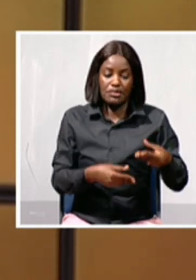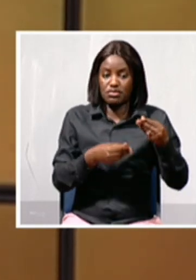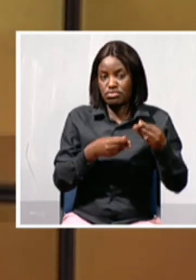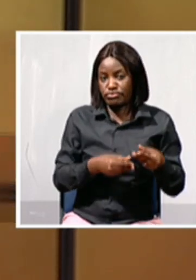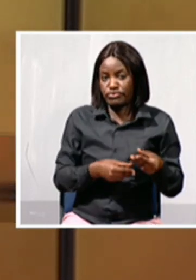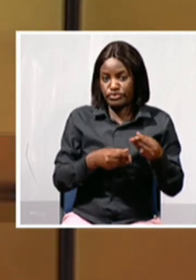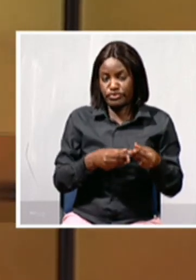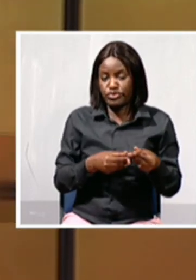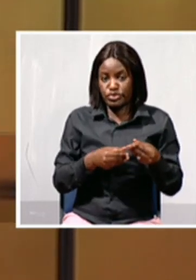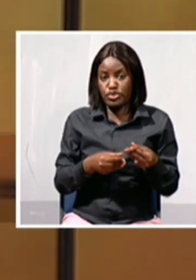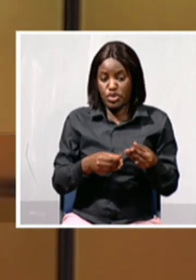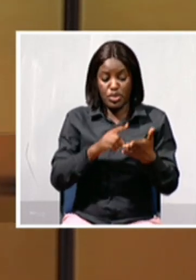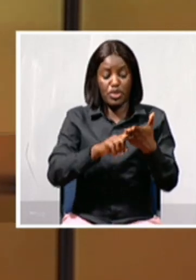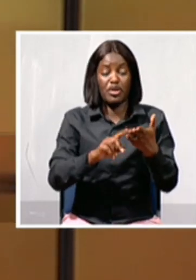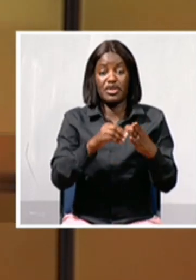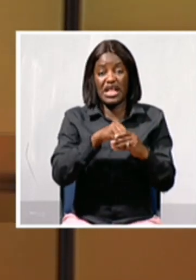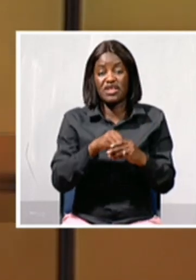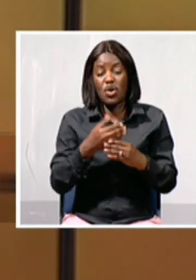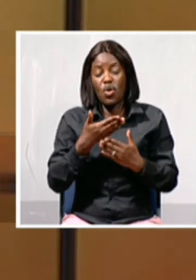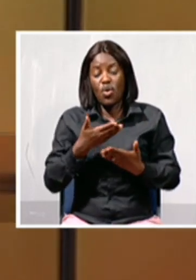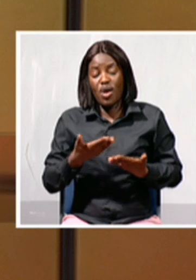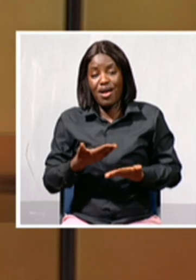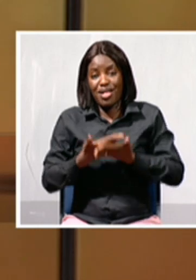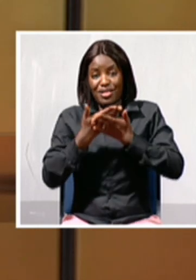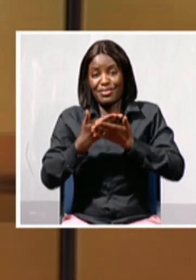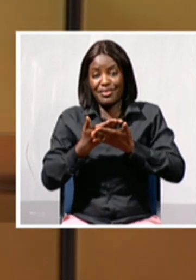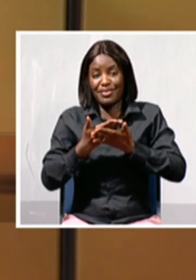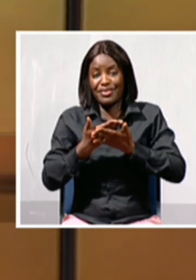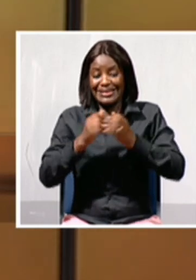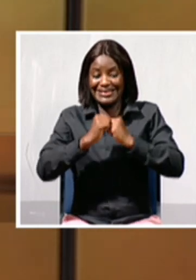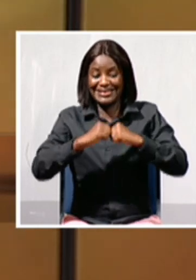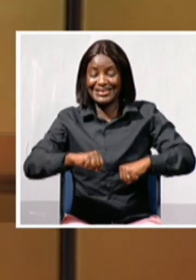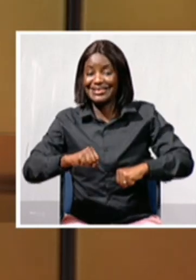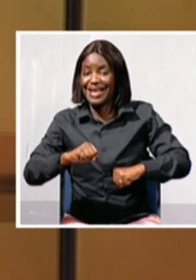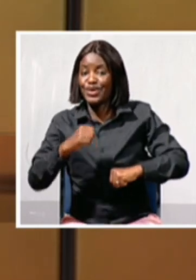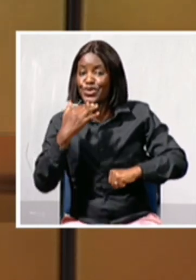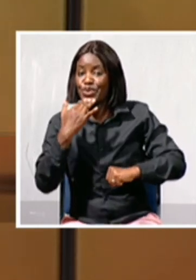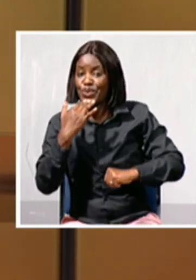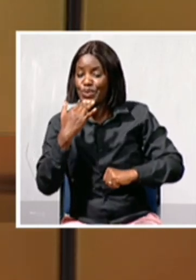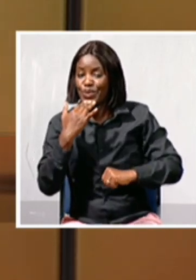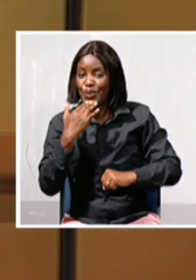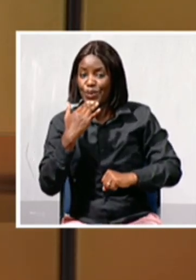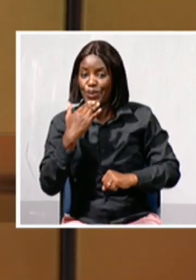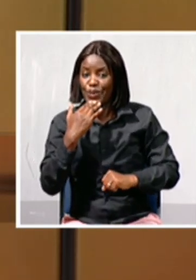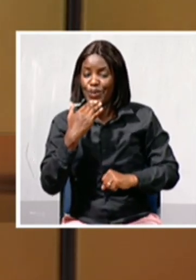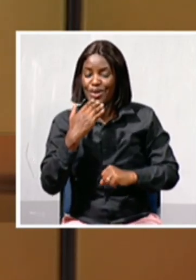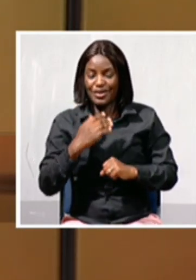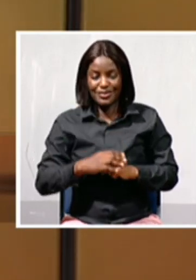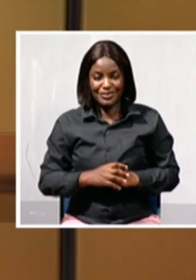to put your voice in your box by making your voice heard. So this is your last chance that you have to put your